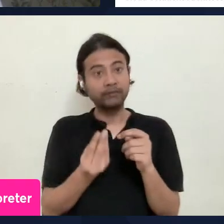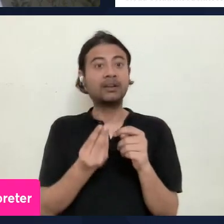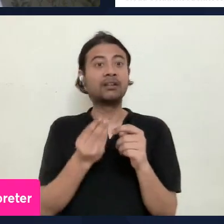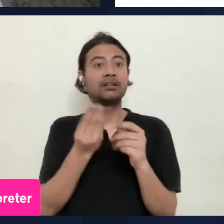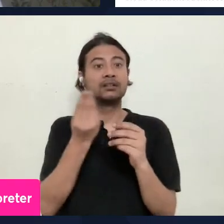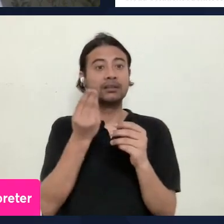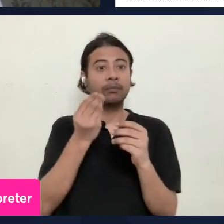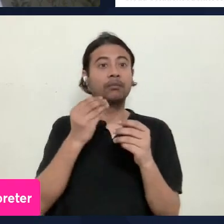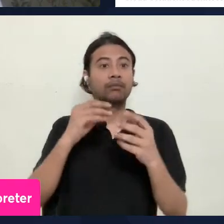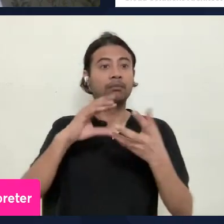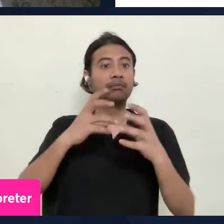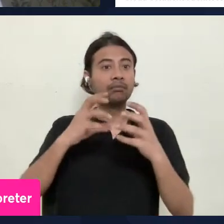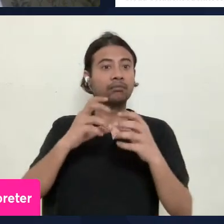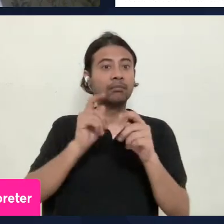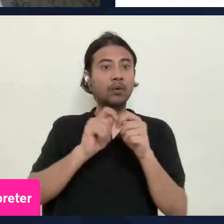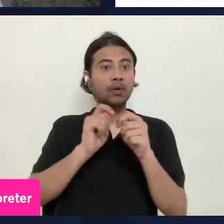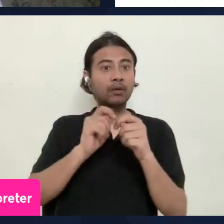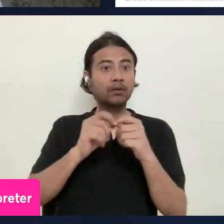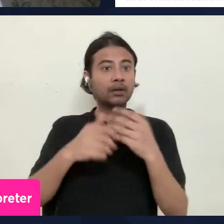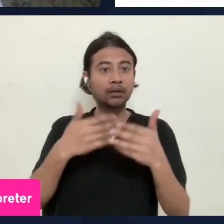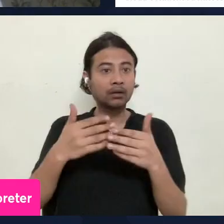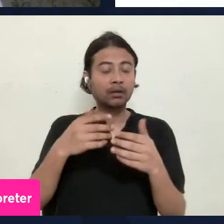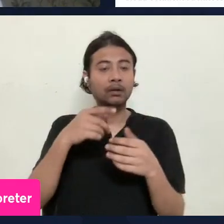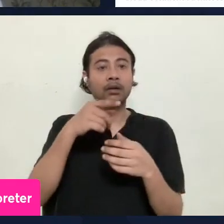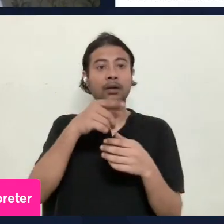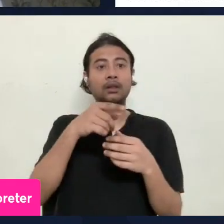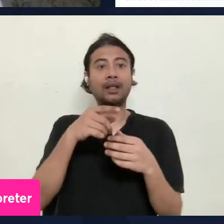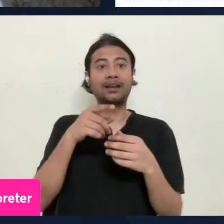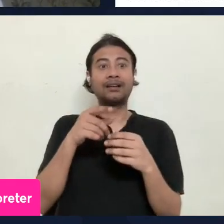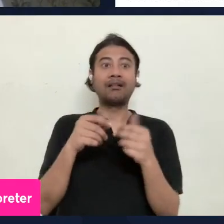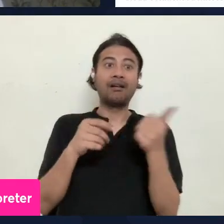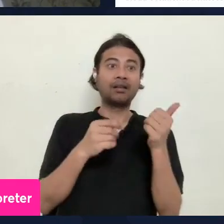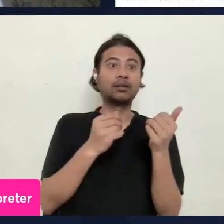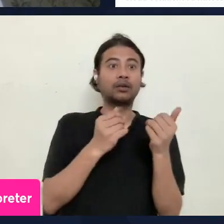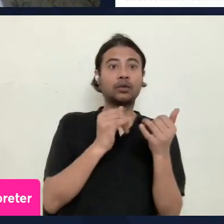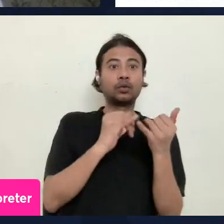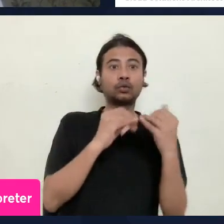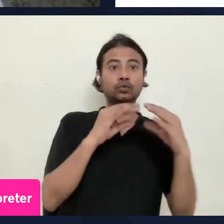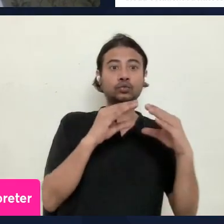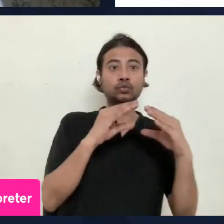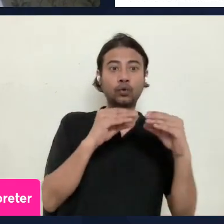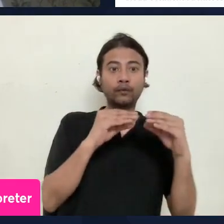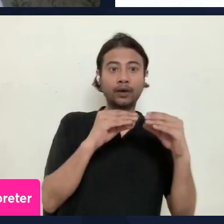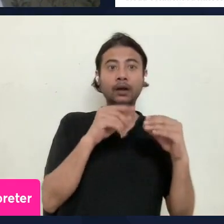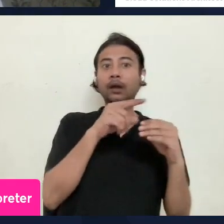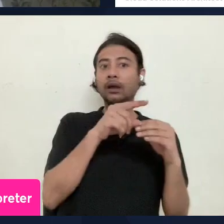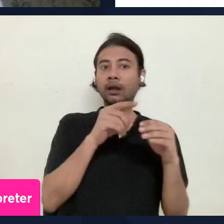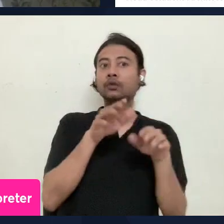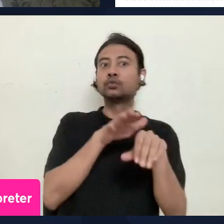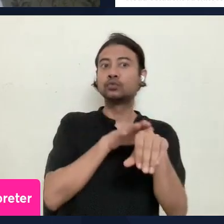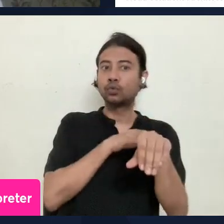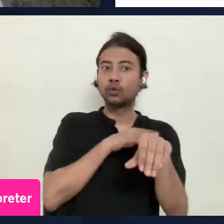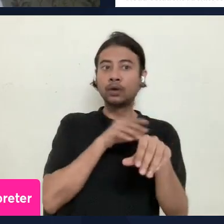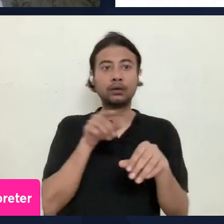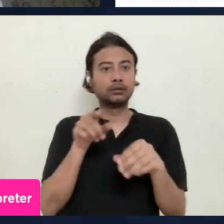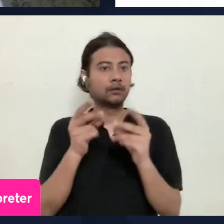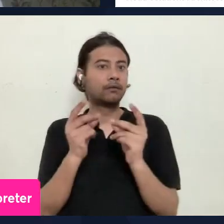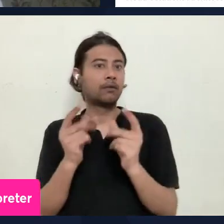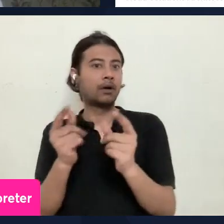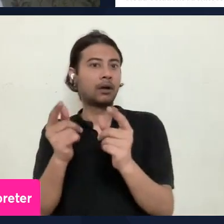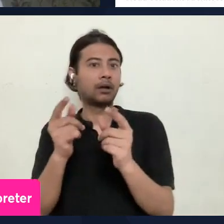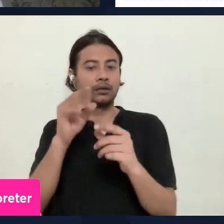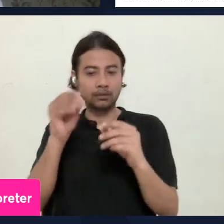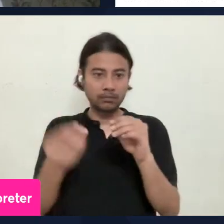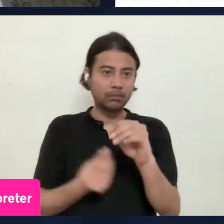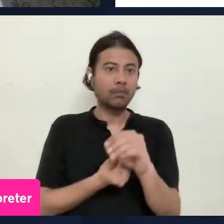stray into the working day. And that could cause operational efficiency or problems, because the staff accessing